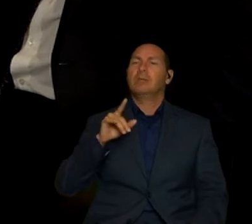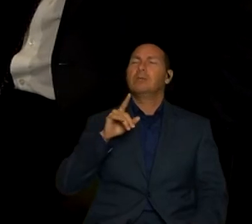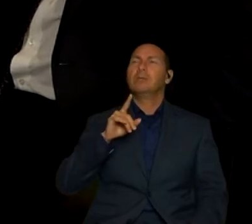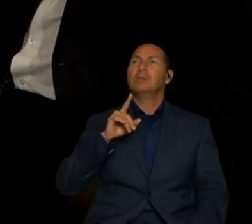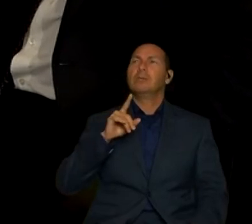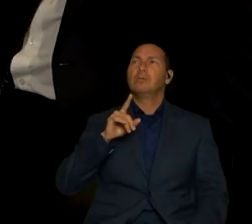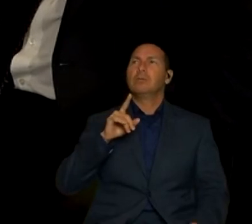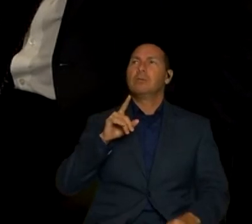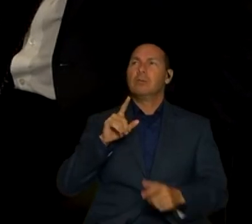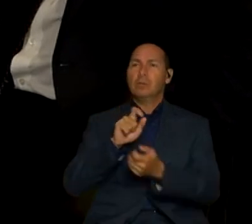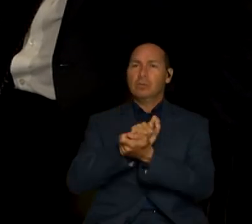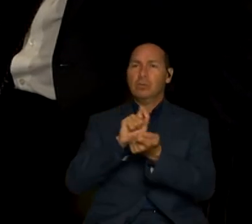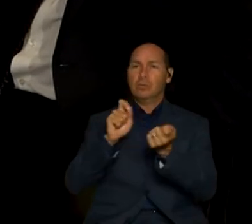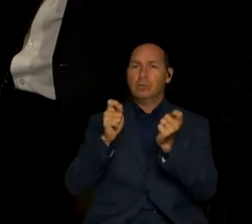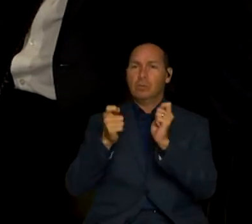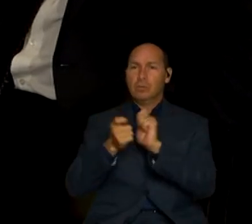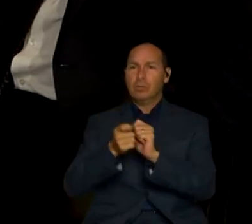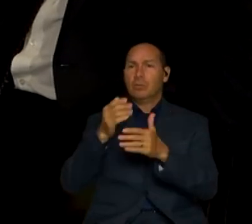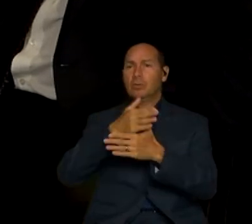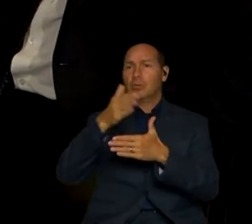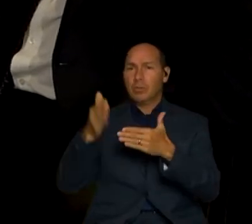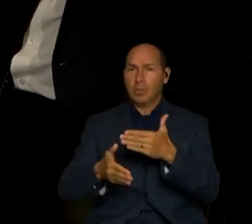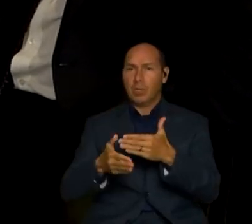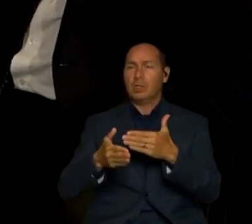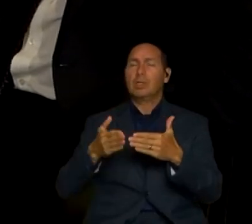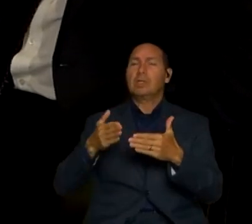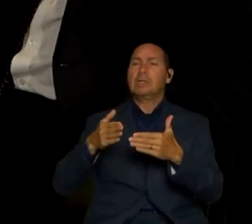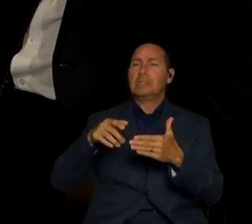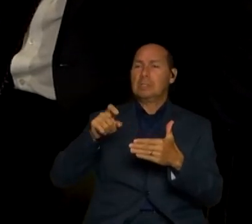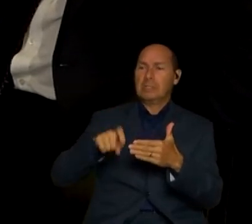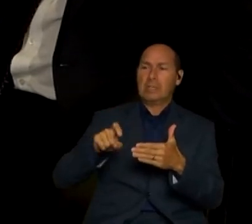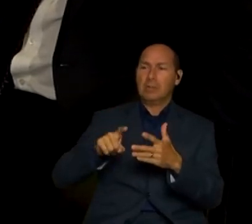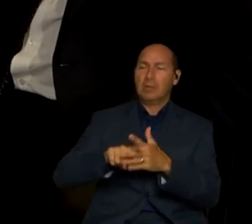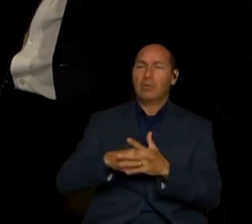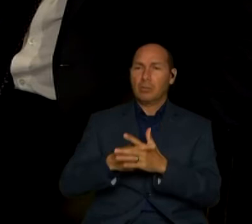of Hacienda. I need from the people, and having the back